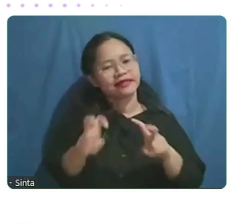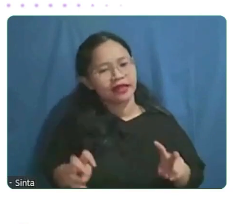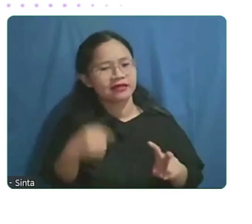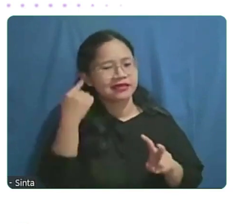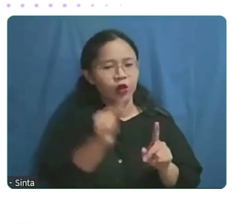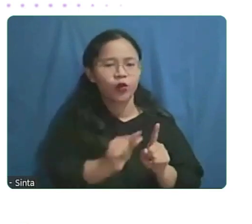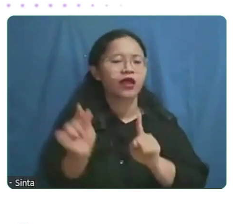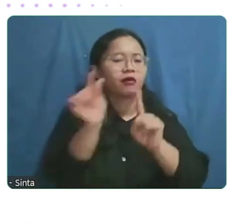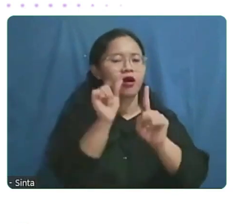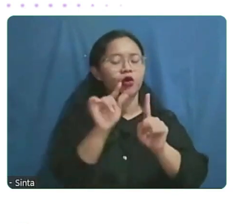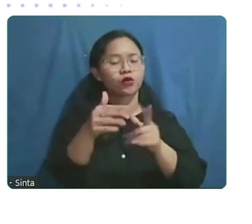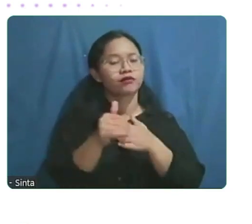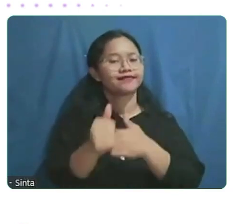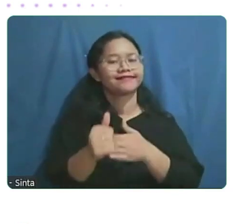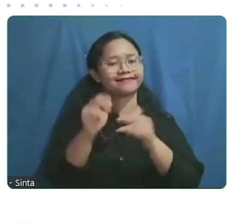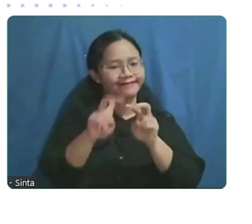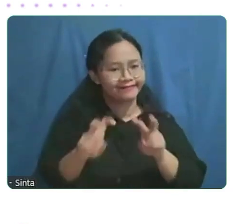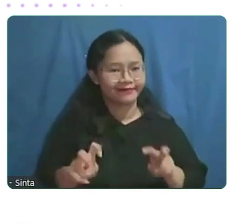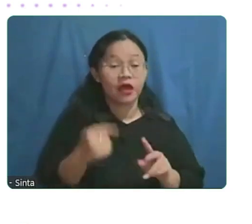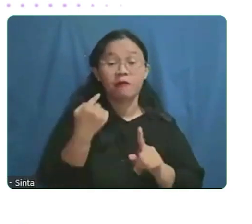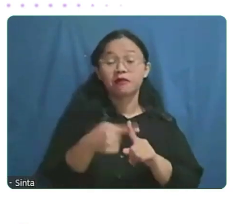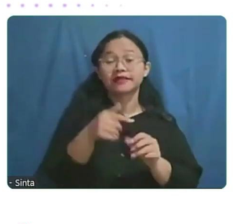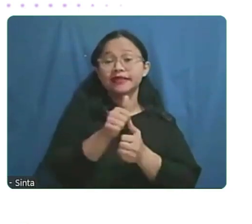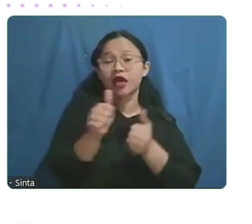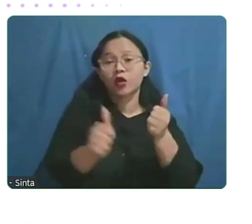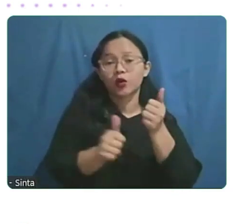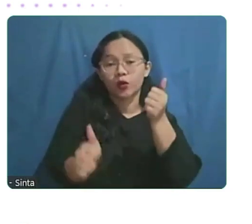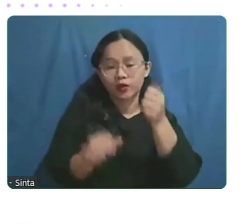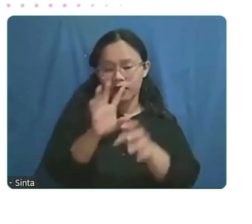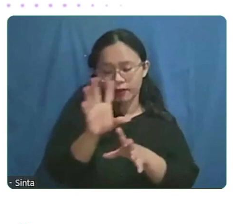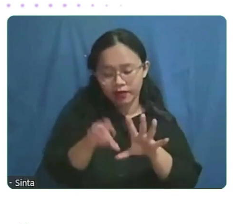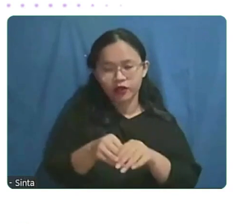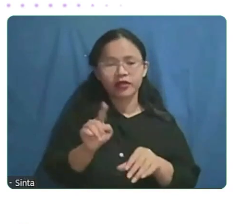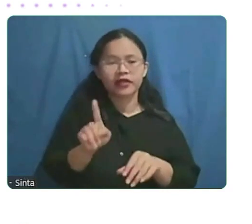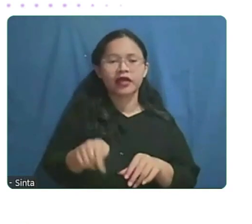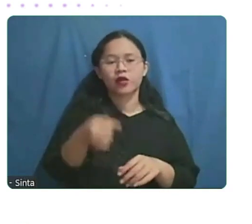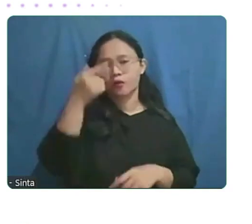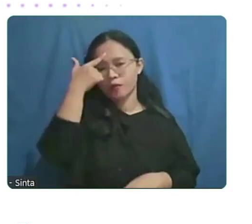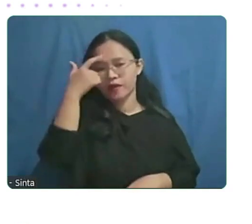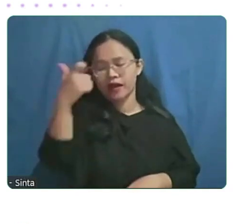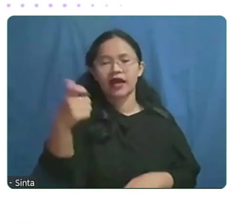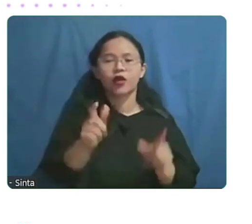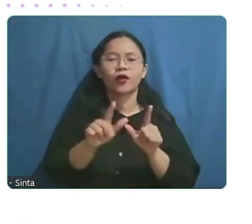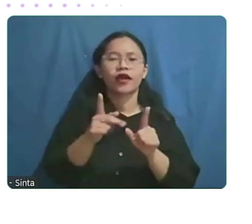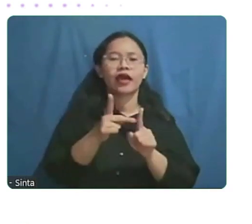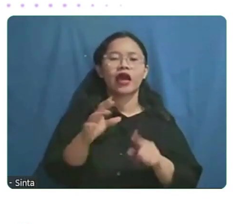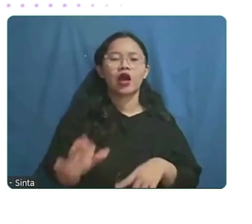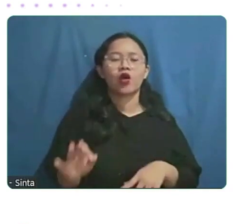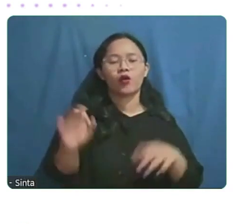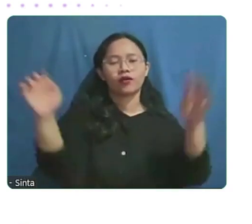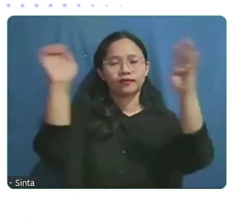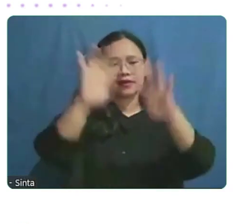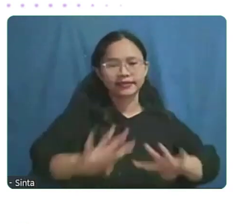Regional Expert Group on Environmental Determinants of Health and Climate Change. He was previously an expert